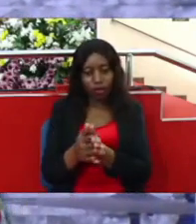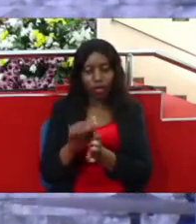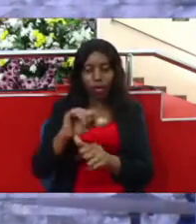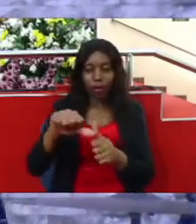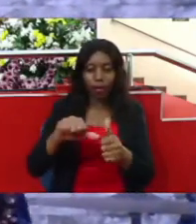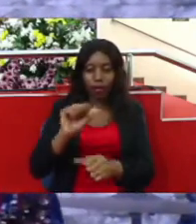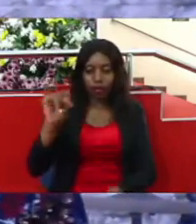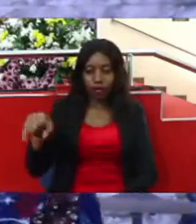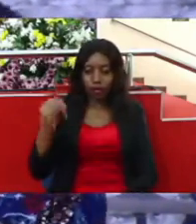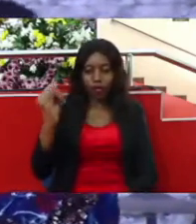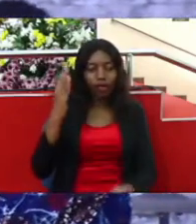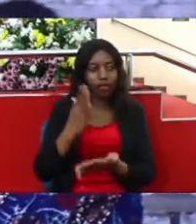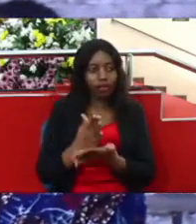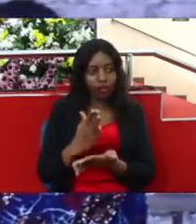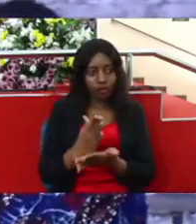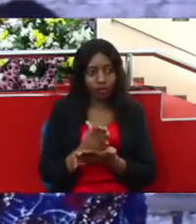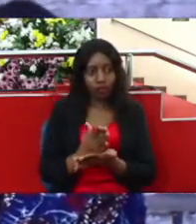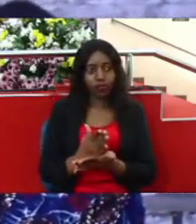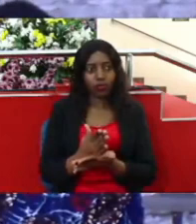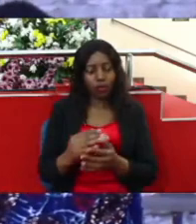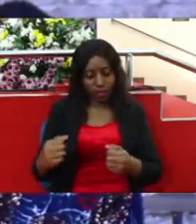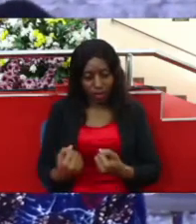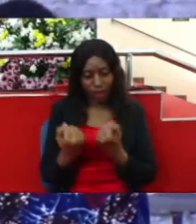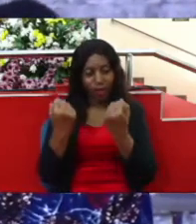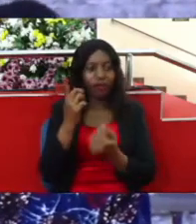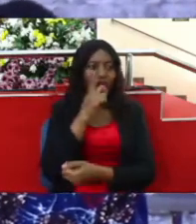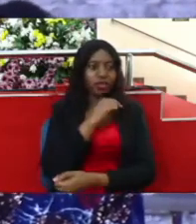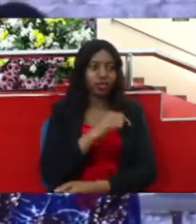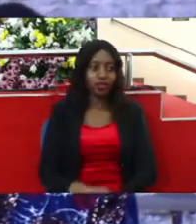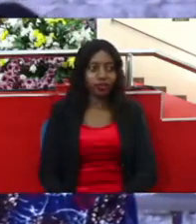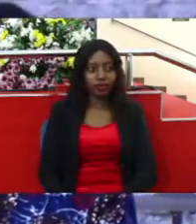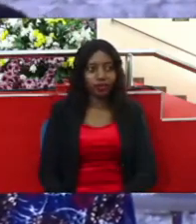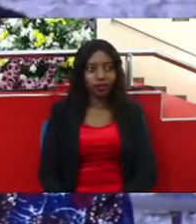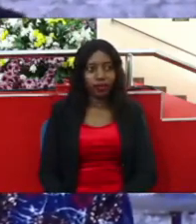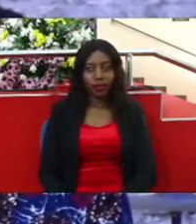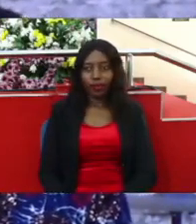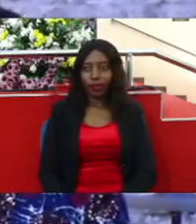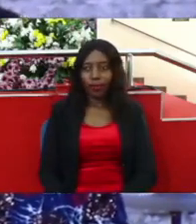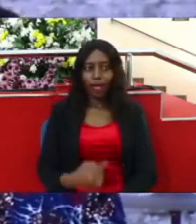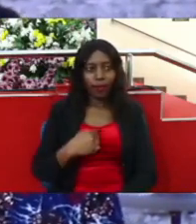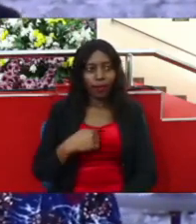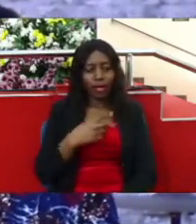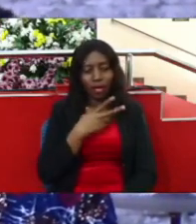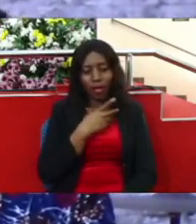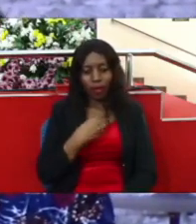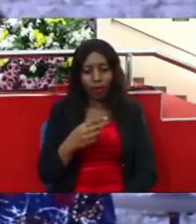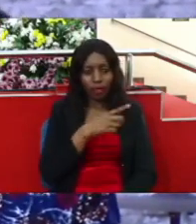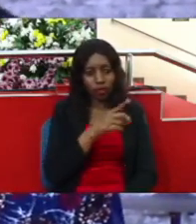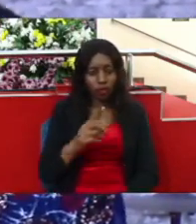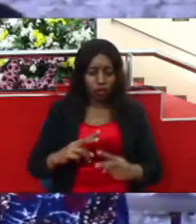hadithi hii ya Jonah ni ya ukweli. Ilifanyika. For a moment, I want us to look into our hearts. Kwa dakika moja